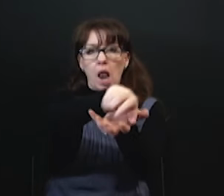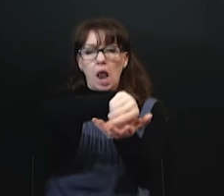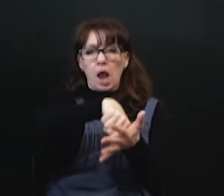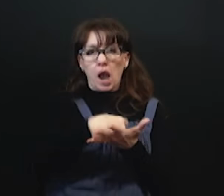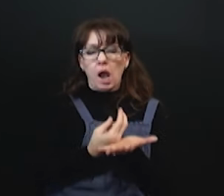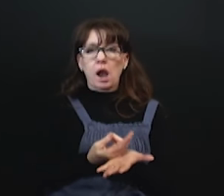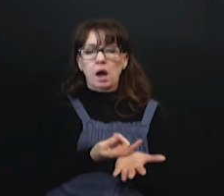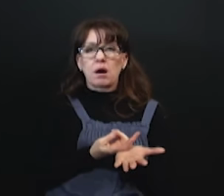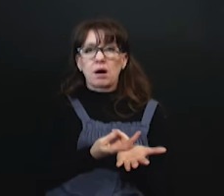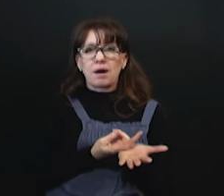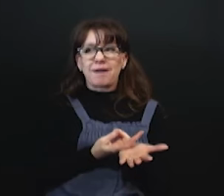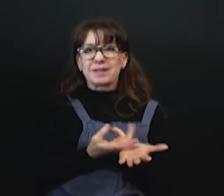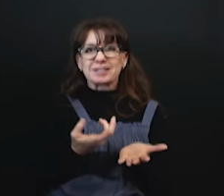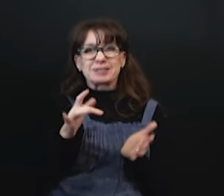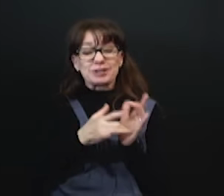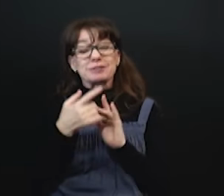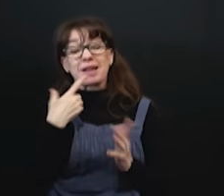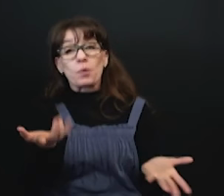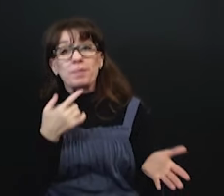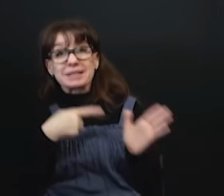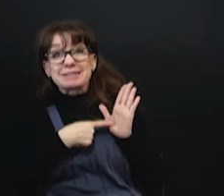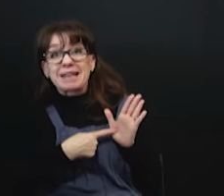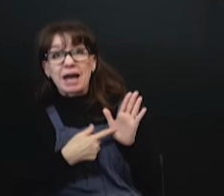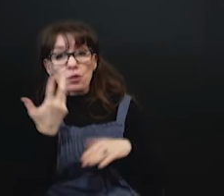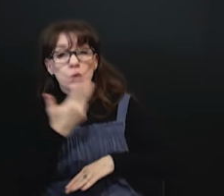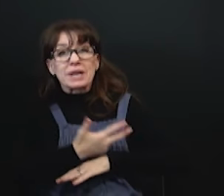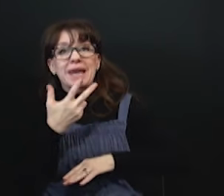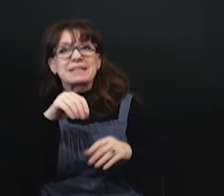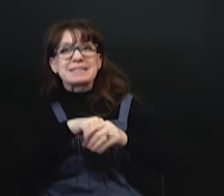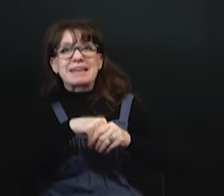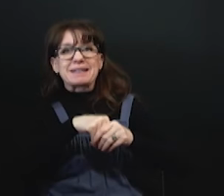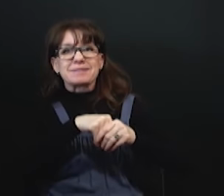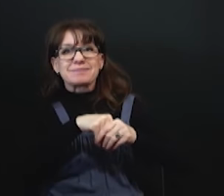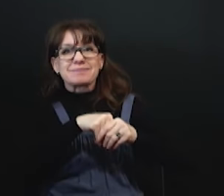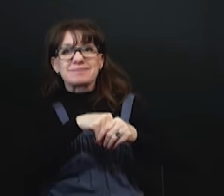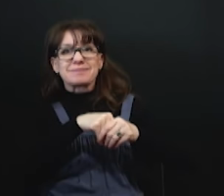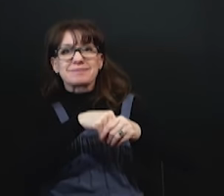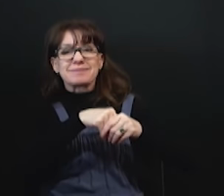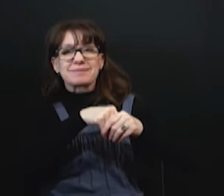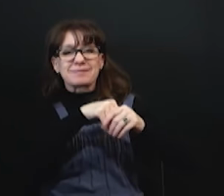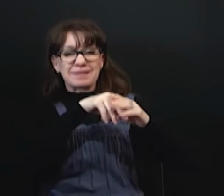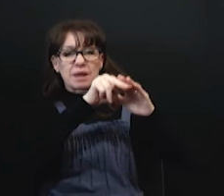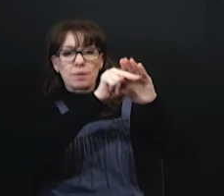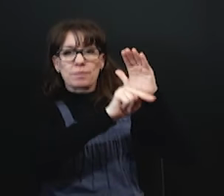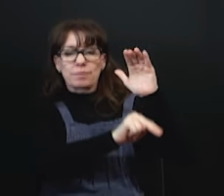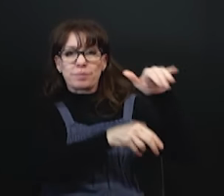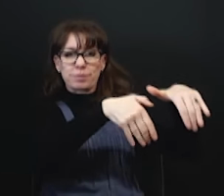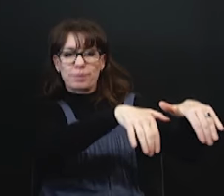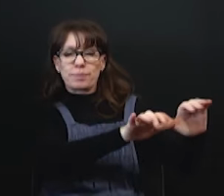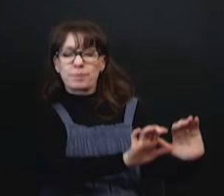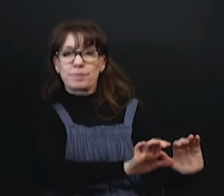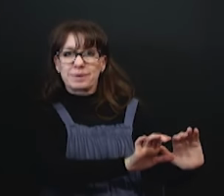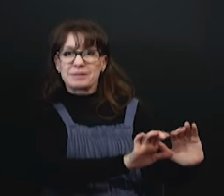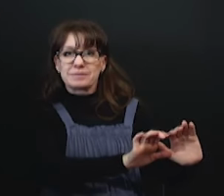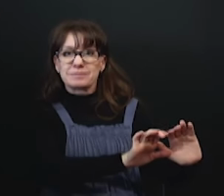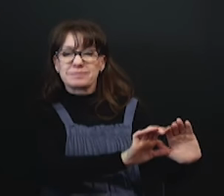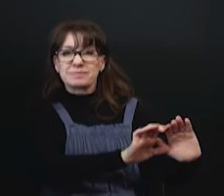Jesus was alluding that there would be a sign, all right. It would be him 3 days in the belly of the earth, in the tomb.